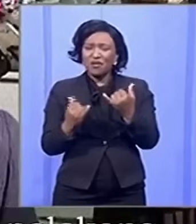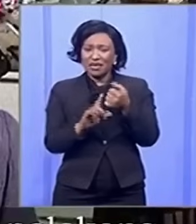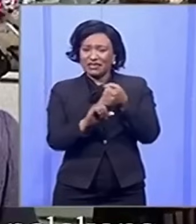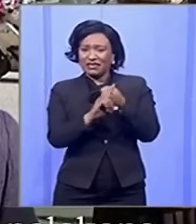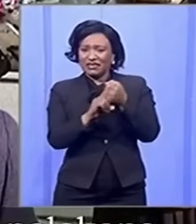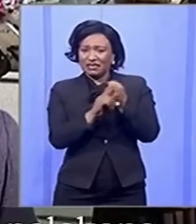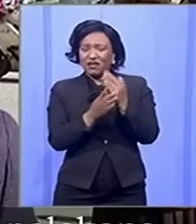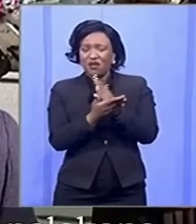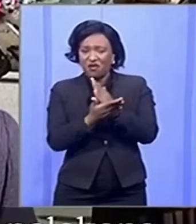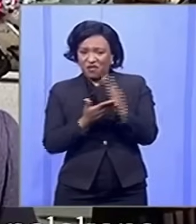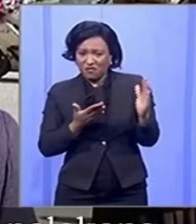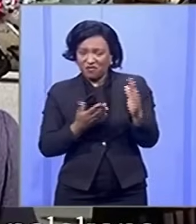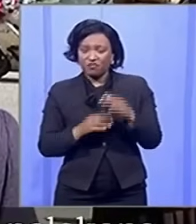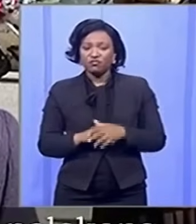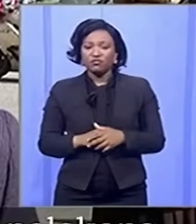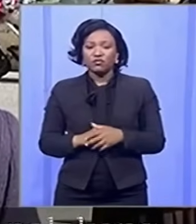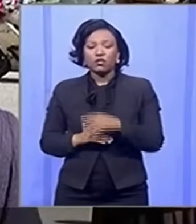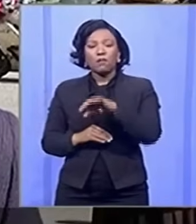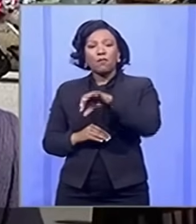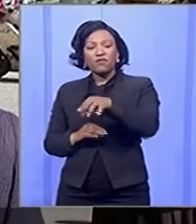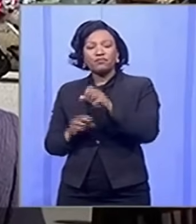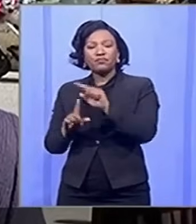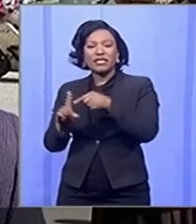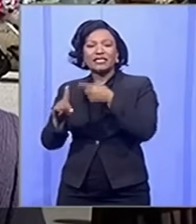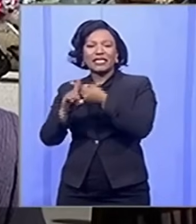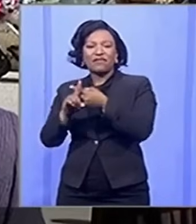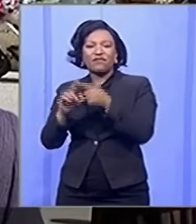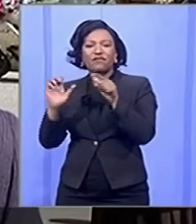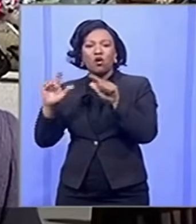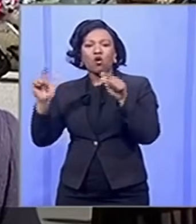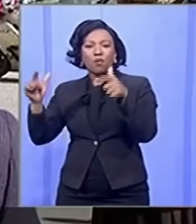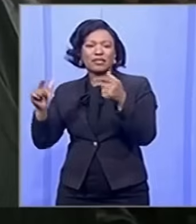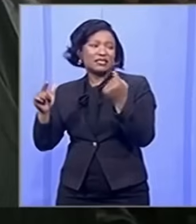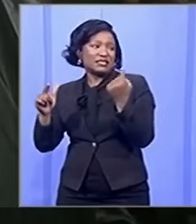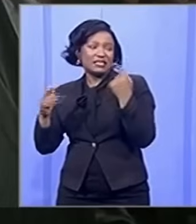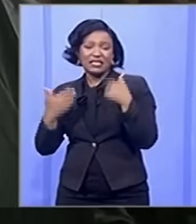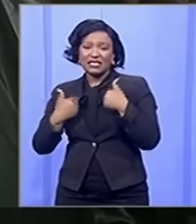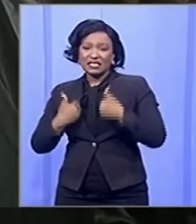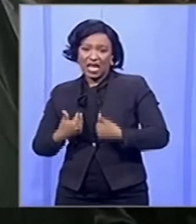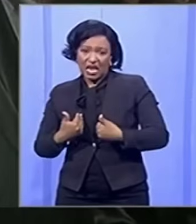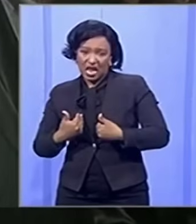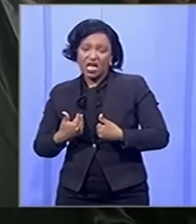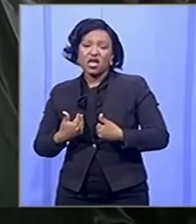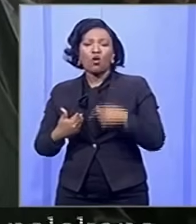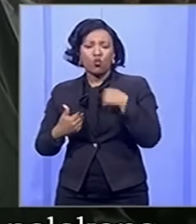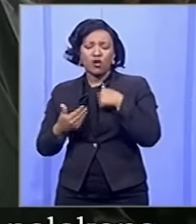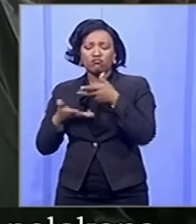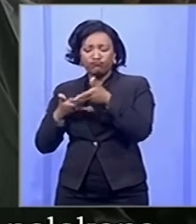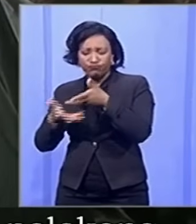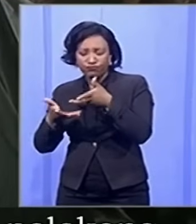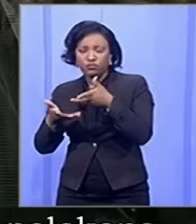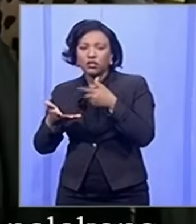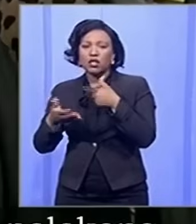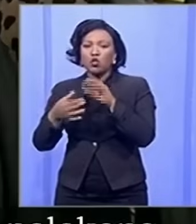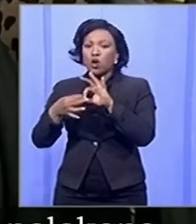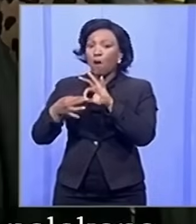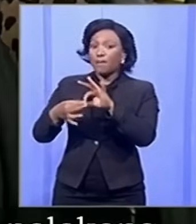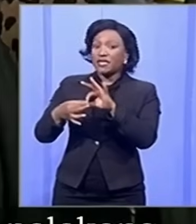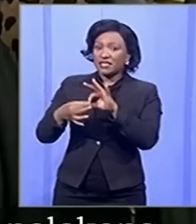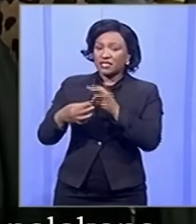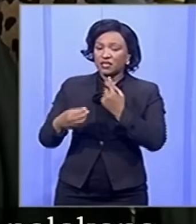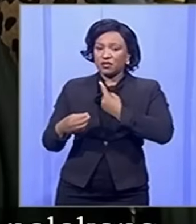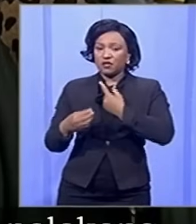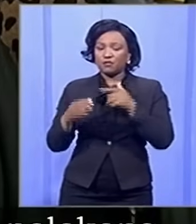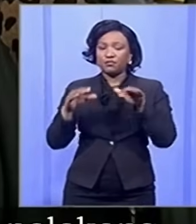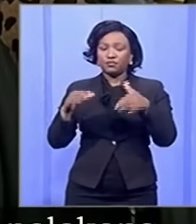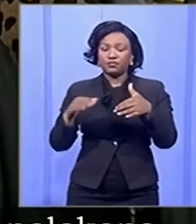our provincial executive committee on Sunday last week, we committed ourselves in leading the fight against